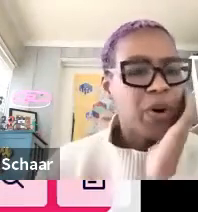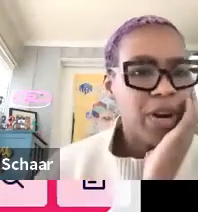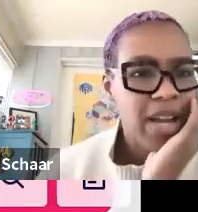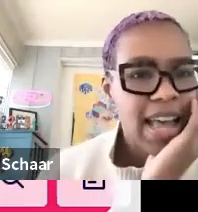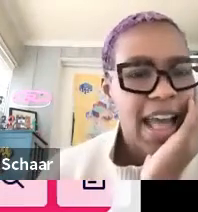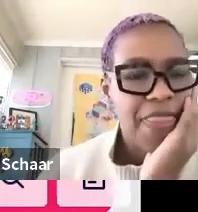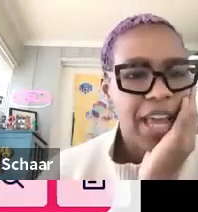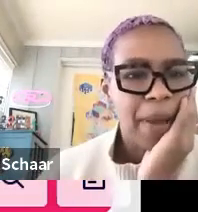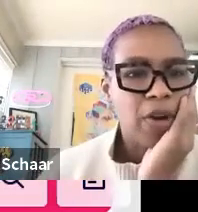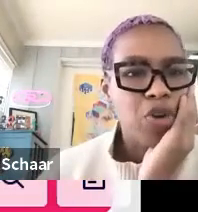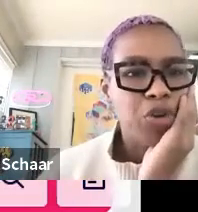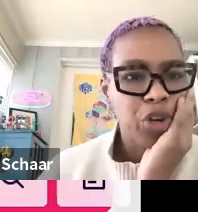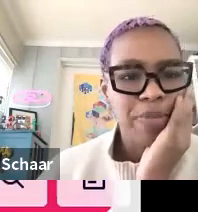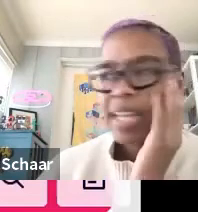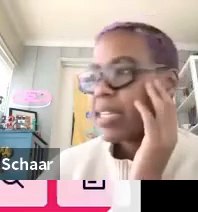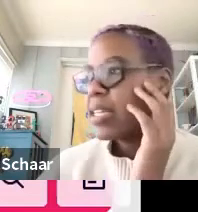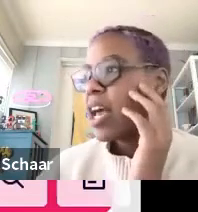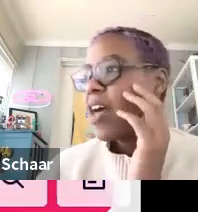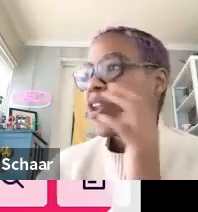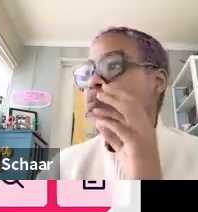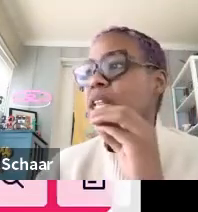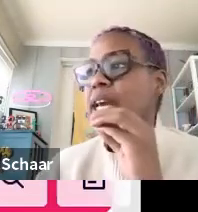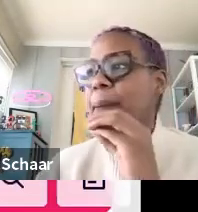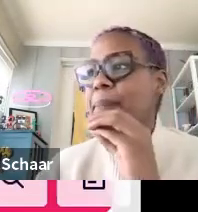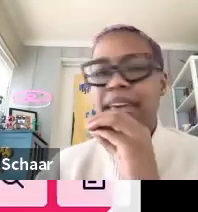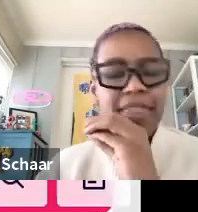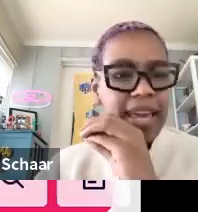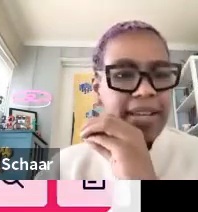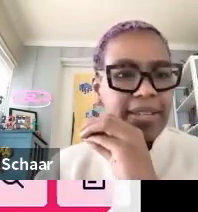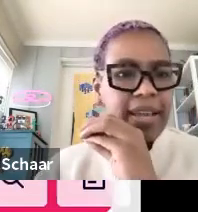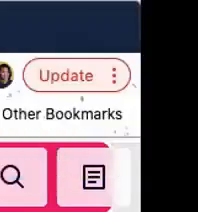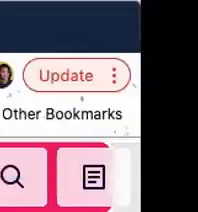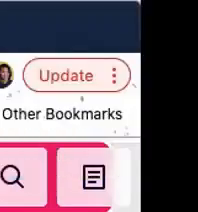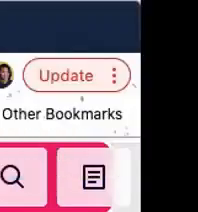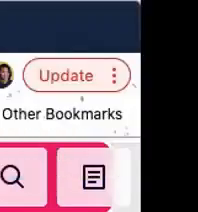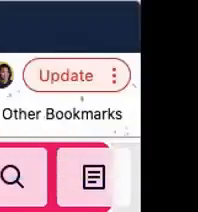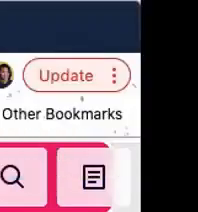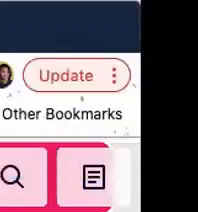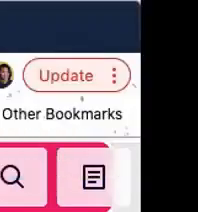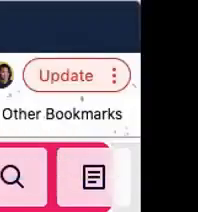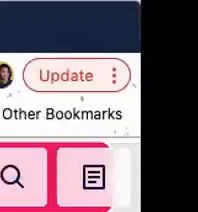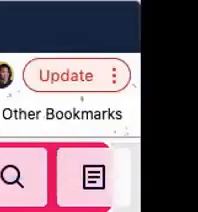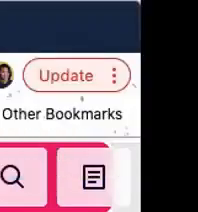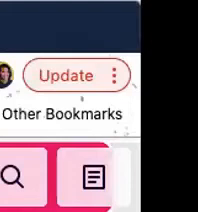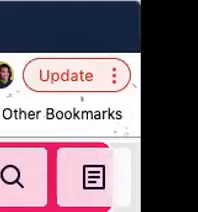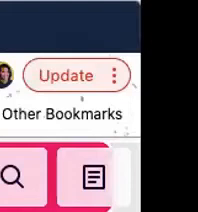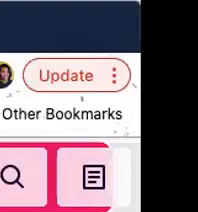push forward and think about new circumstances that are really going to make things different, right? And those things can be